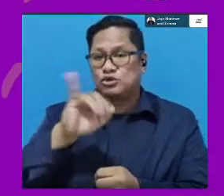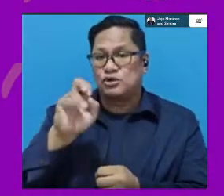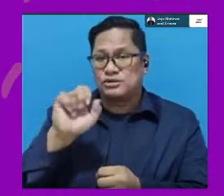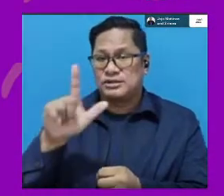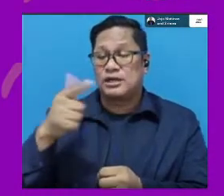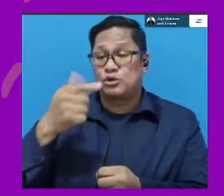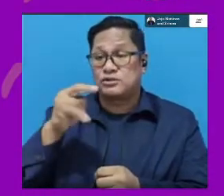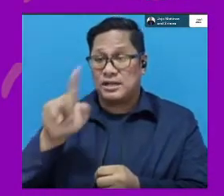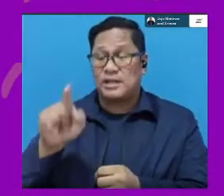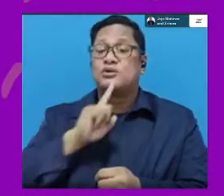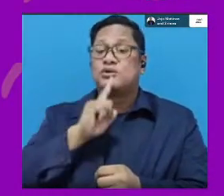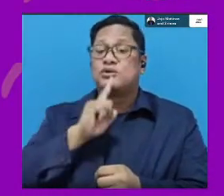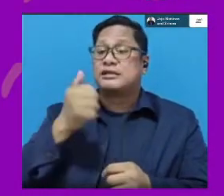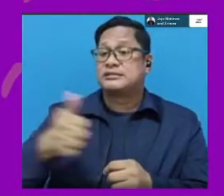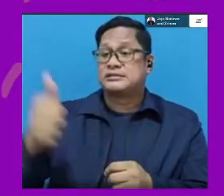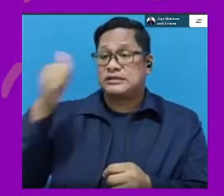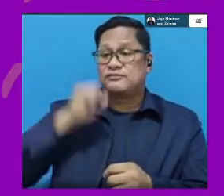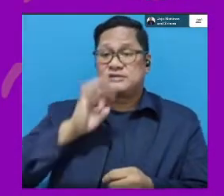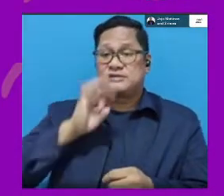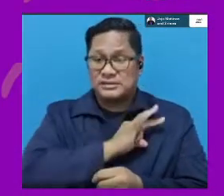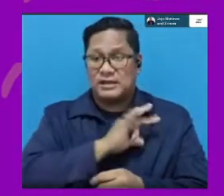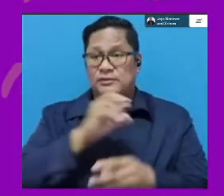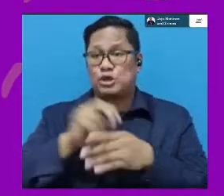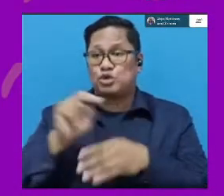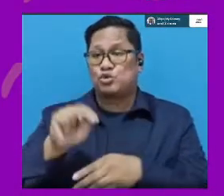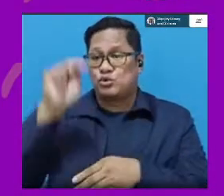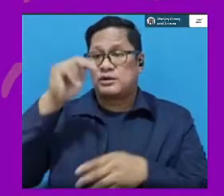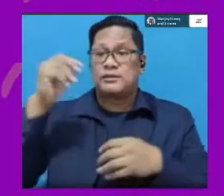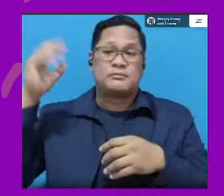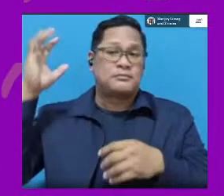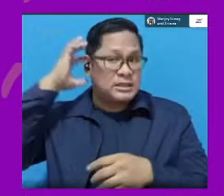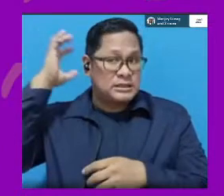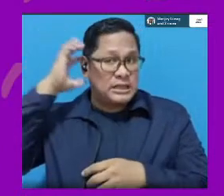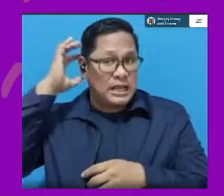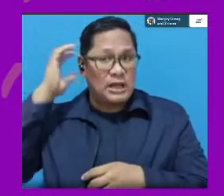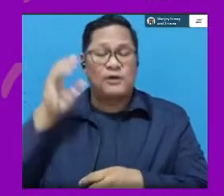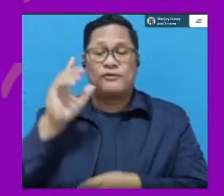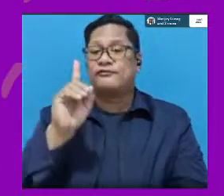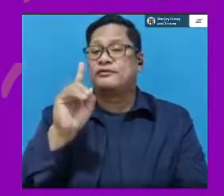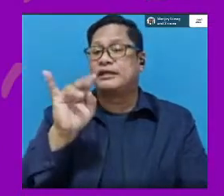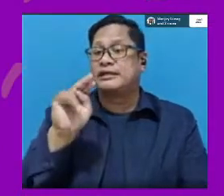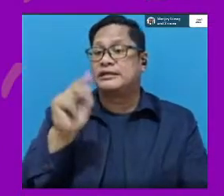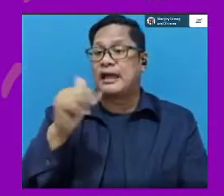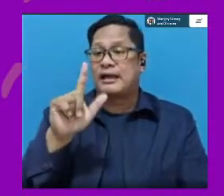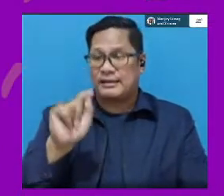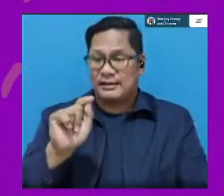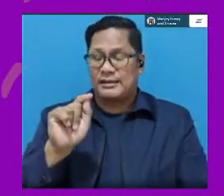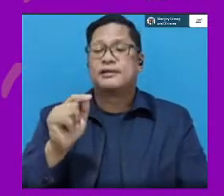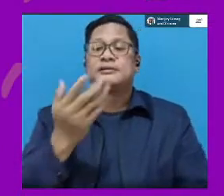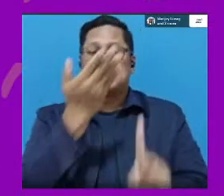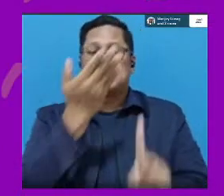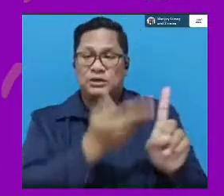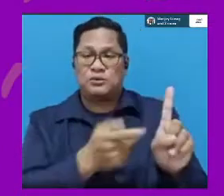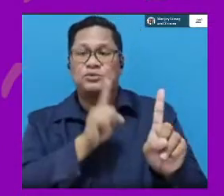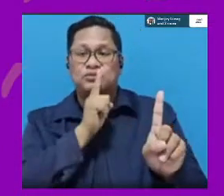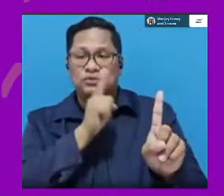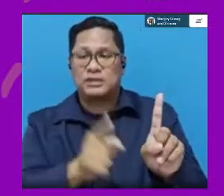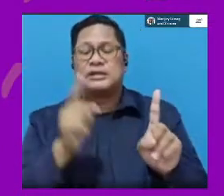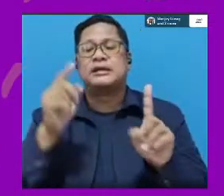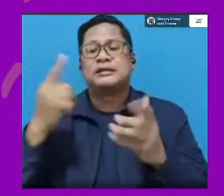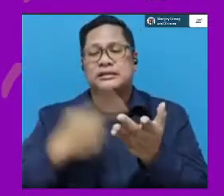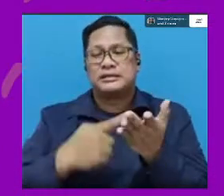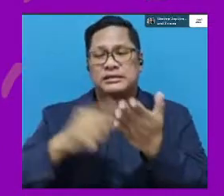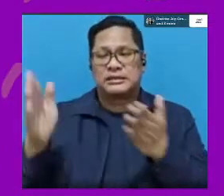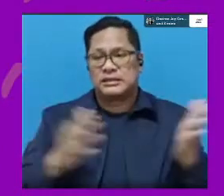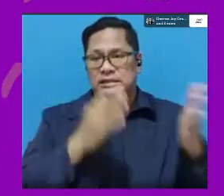of the Governor in Northern Mindanao province of Dinagat Islands. He will be discussing their plans for gender equity